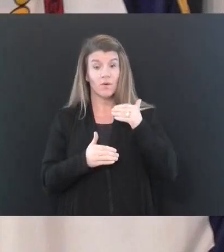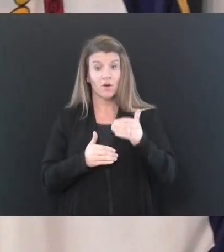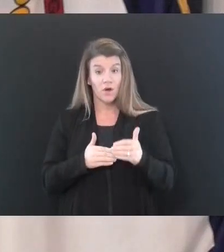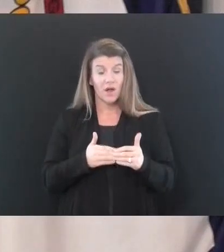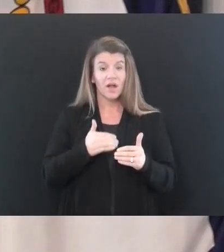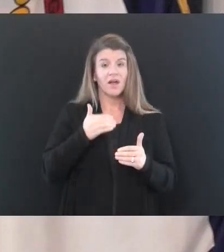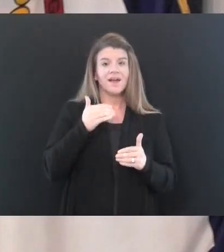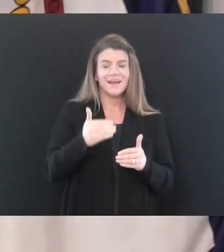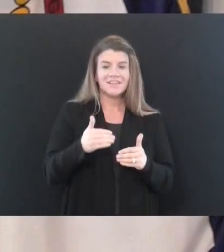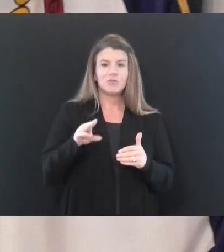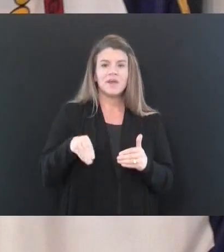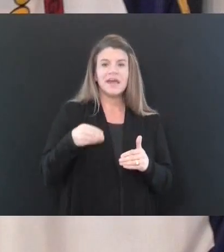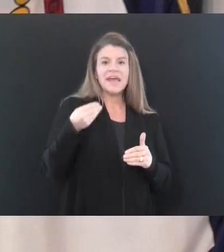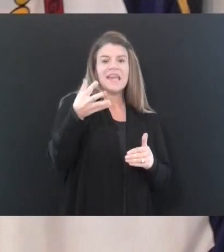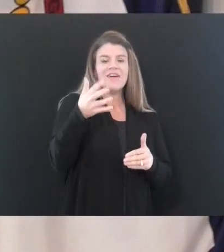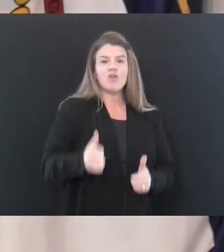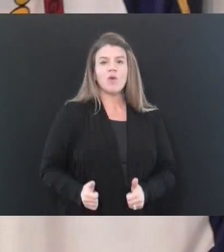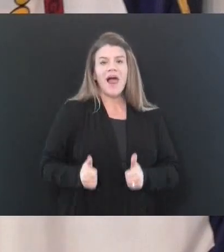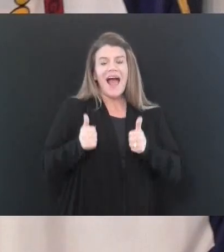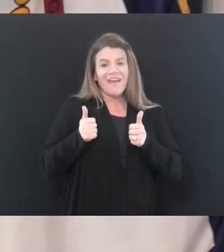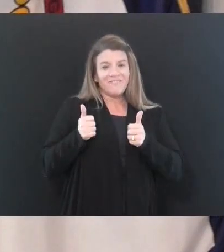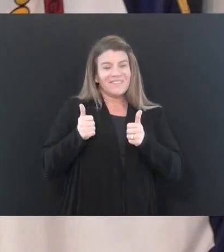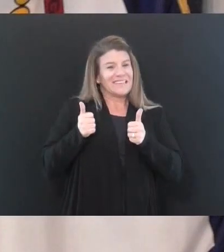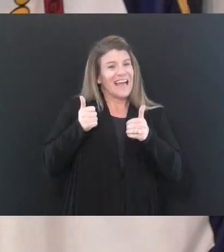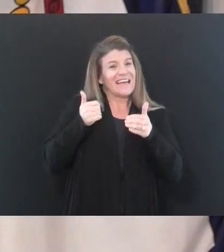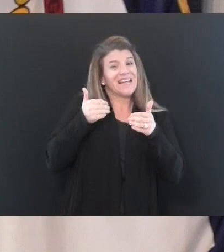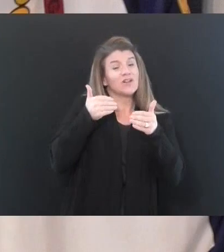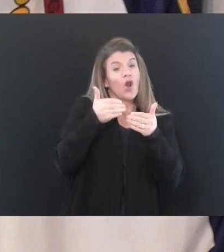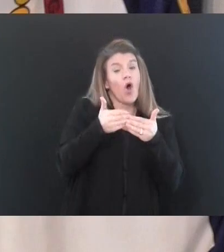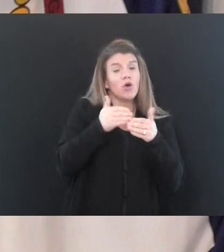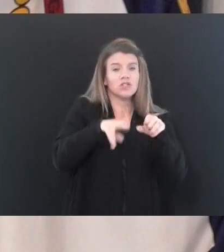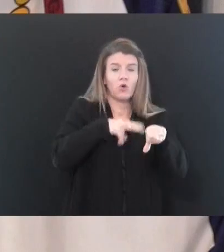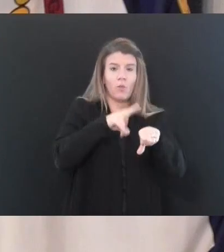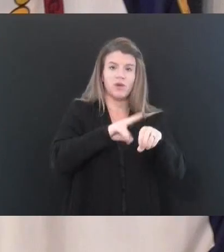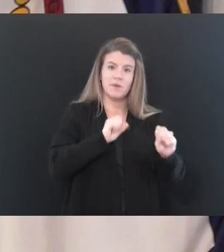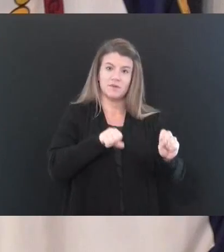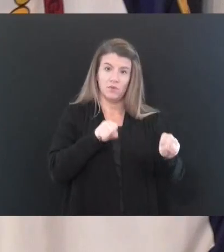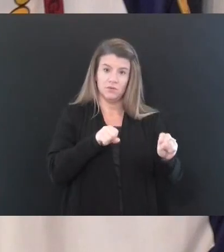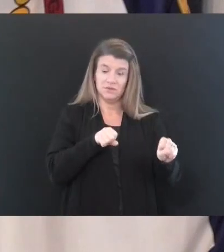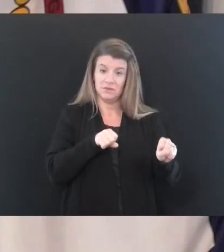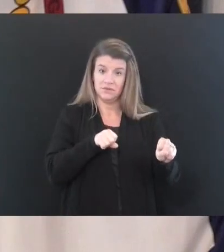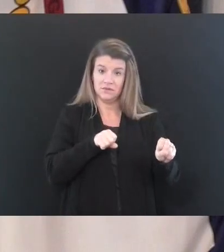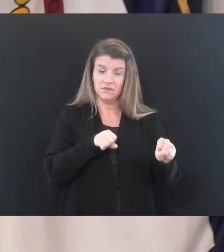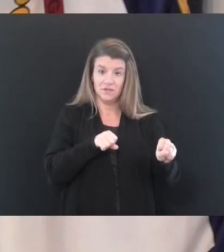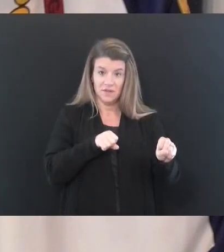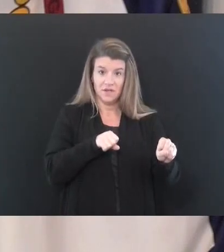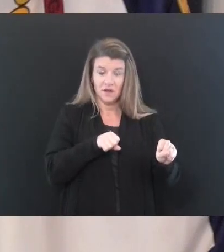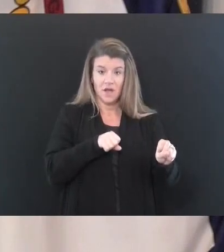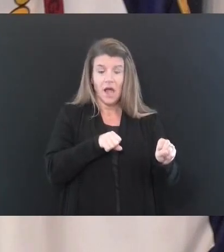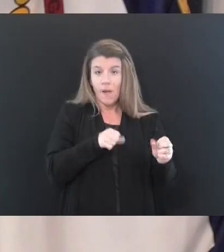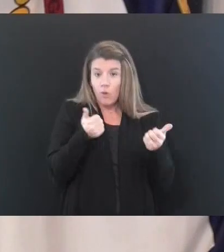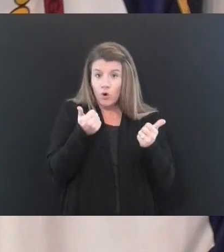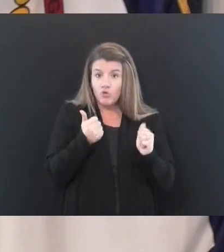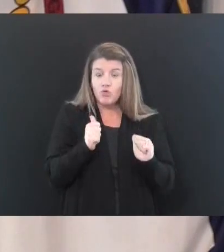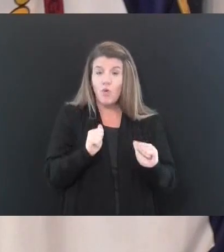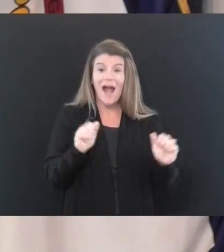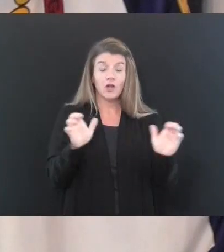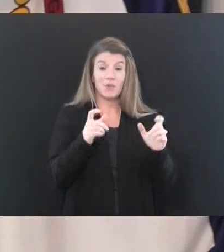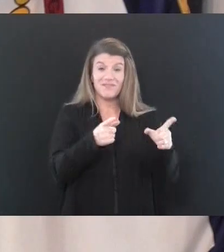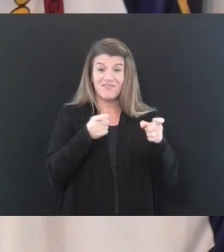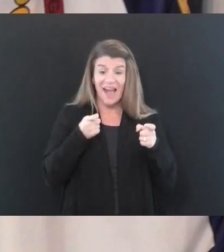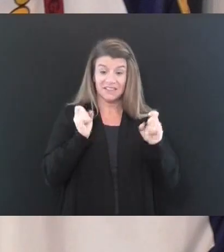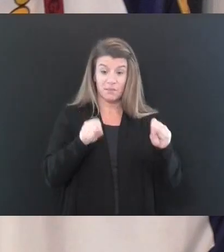a life that is as close to where it used to be as we can possibly make it. And we're going to try to do that as quickly